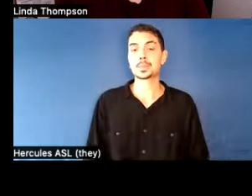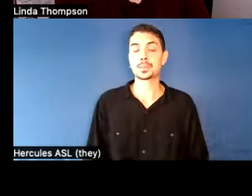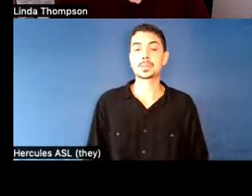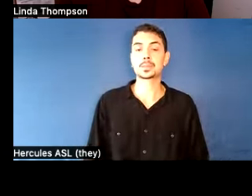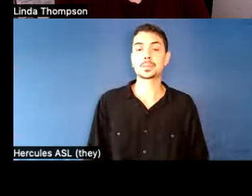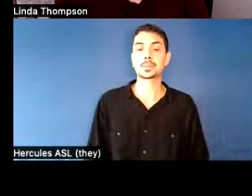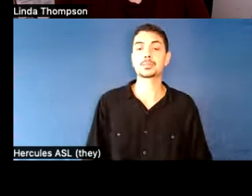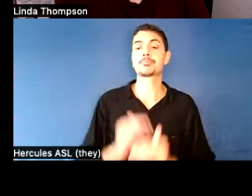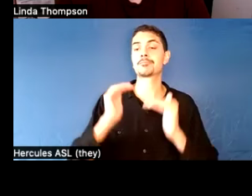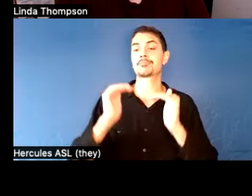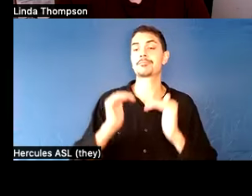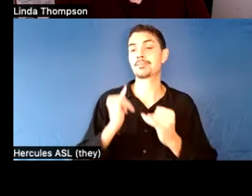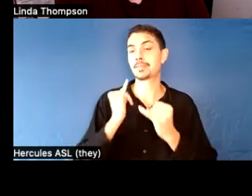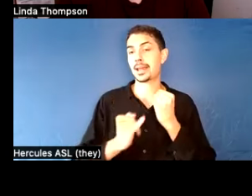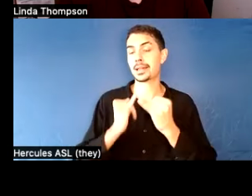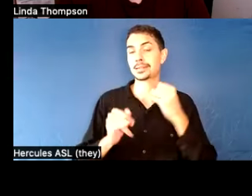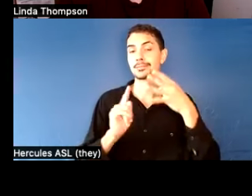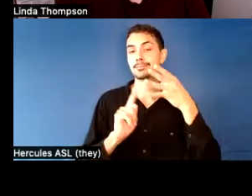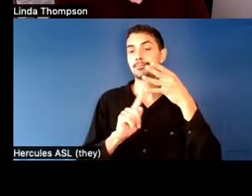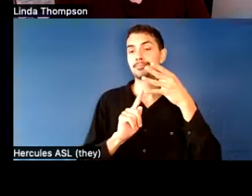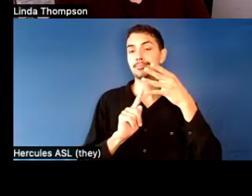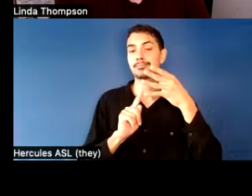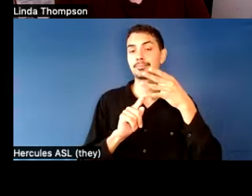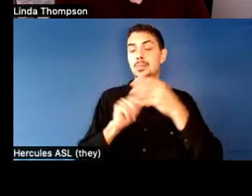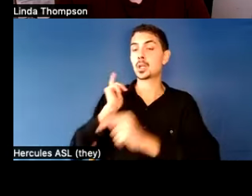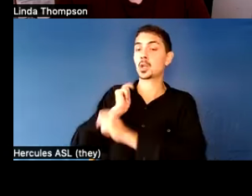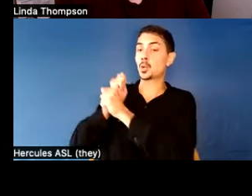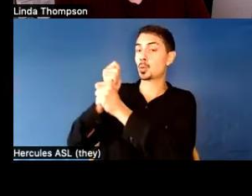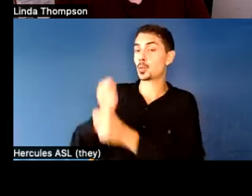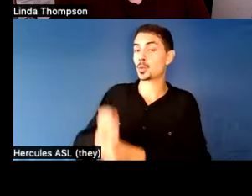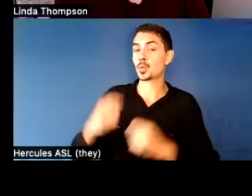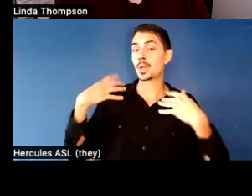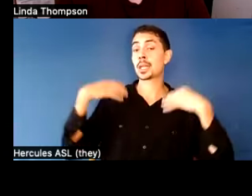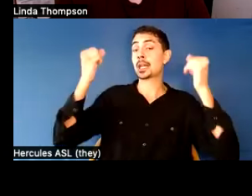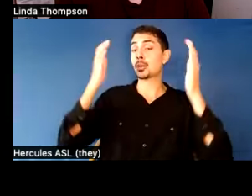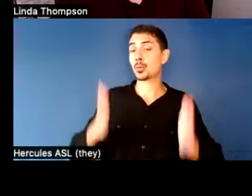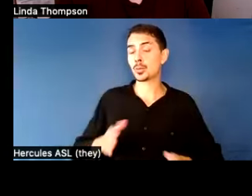And then there is the traditional healers and spiritual guides.